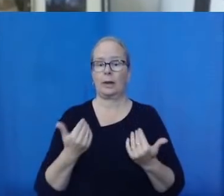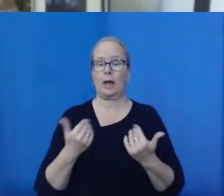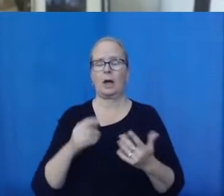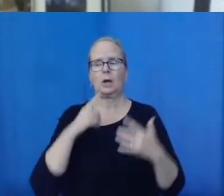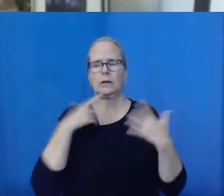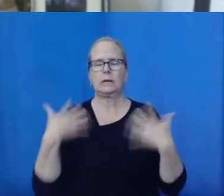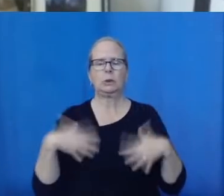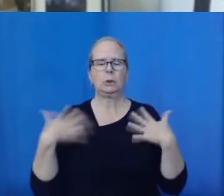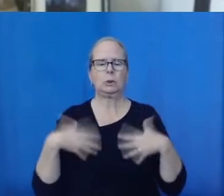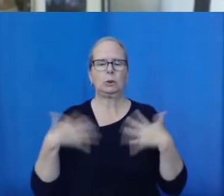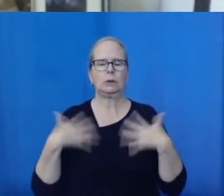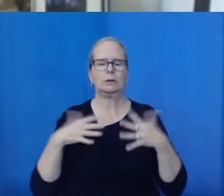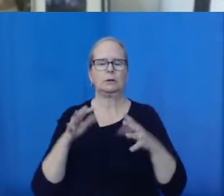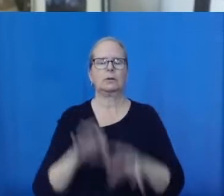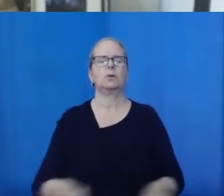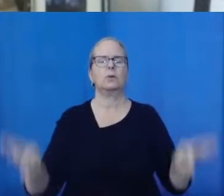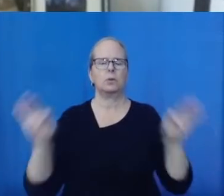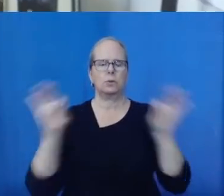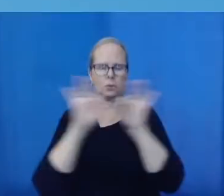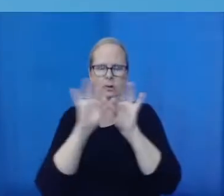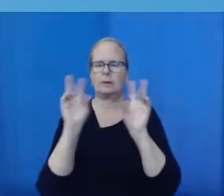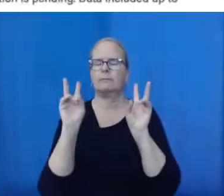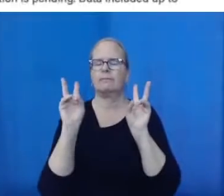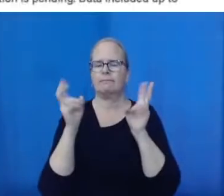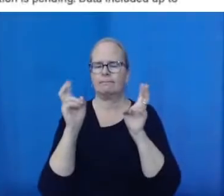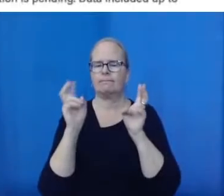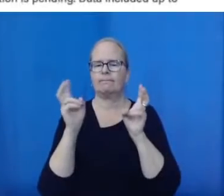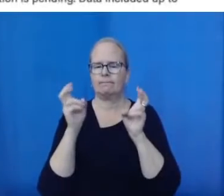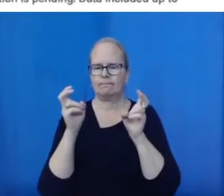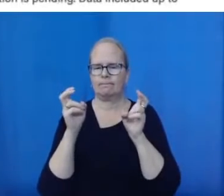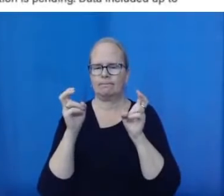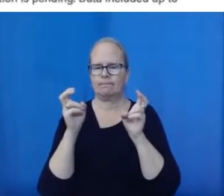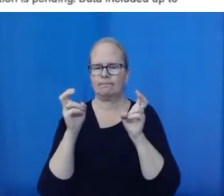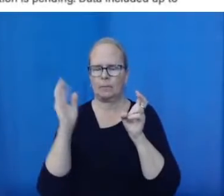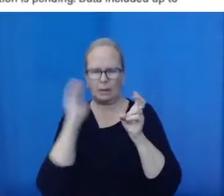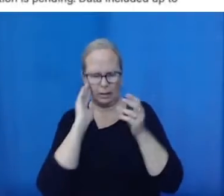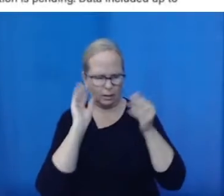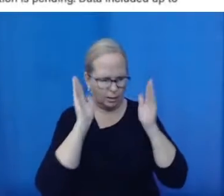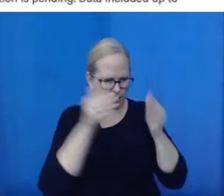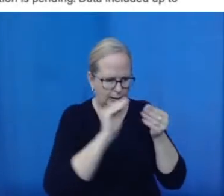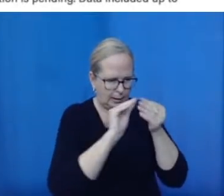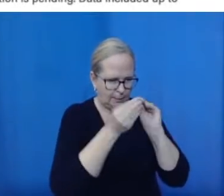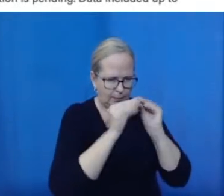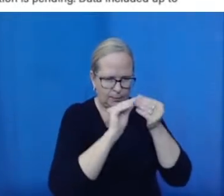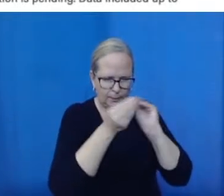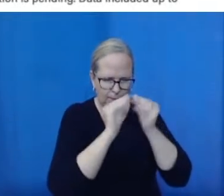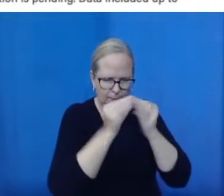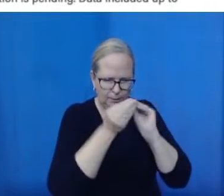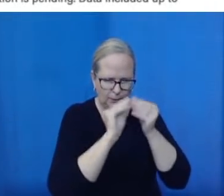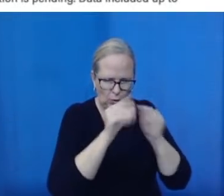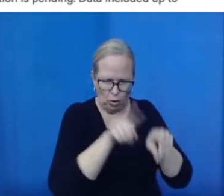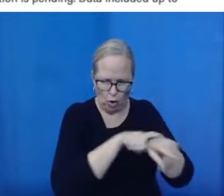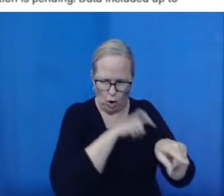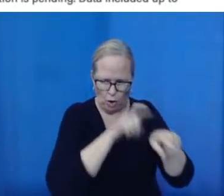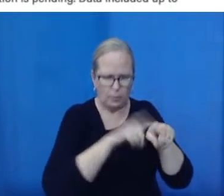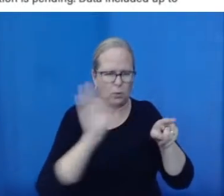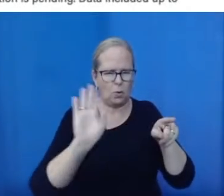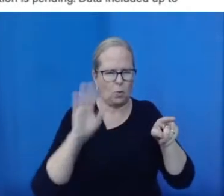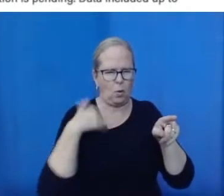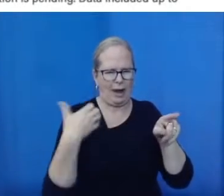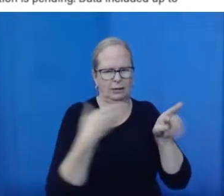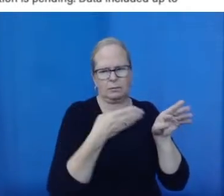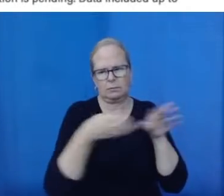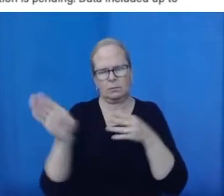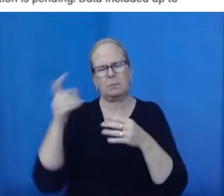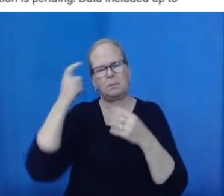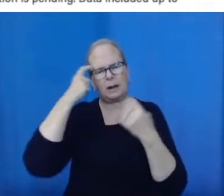much time focusing on the numbers. I'm going to try and be quick so that we can really focus on what's important. So as you can see, all the indices are